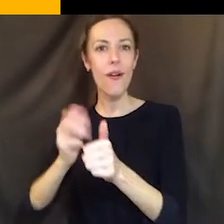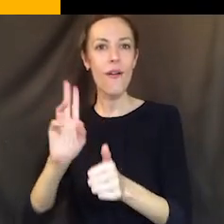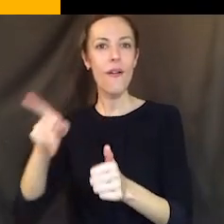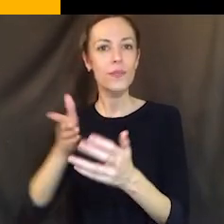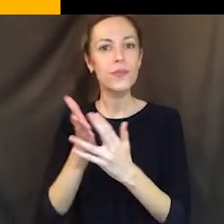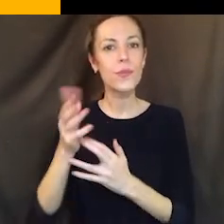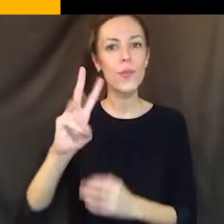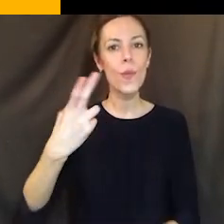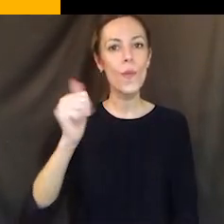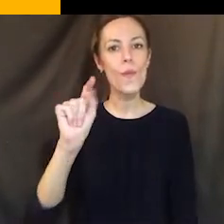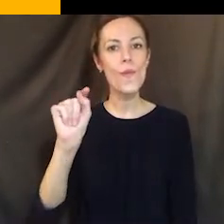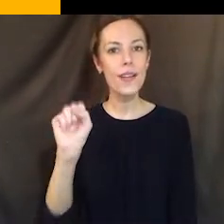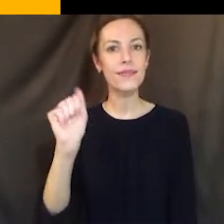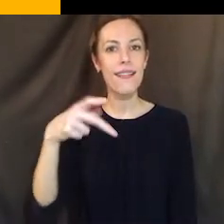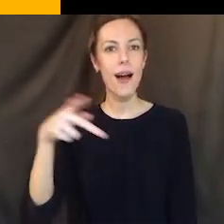the lessons.